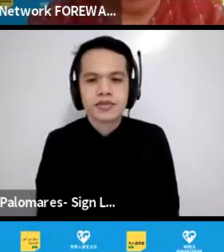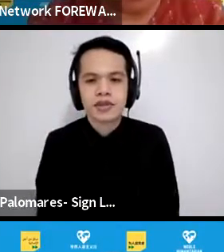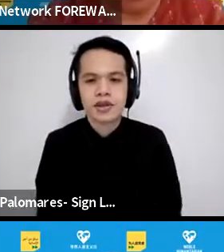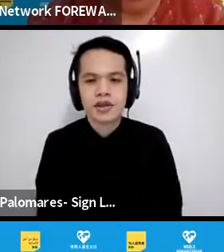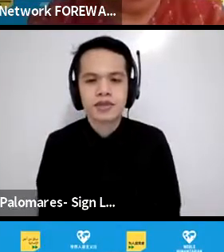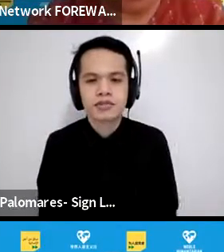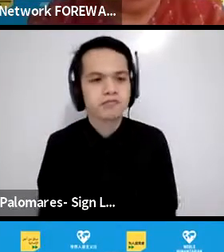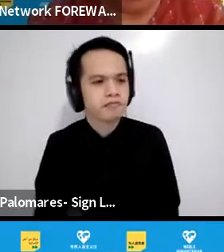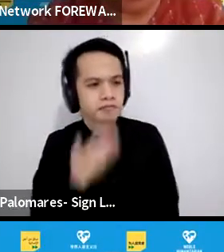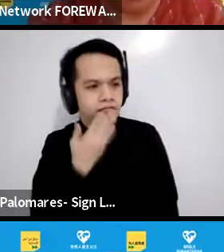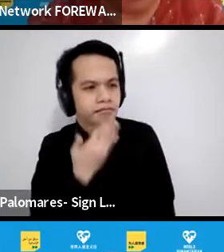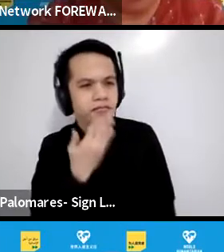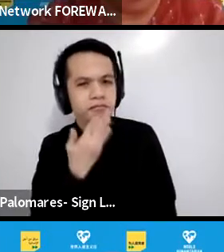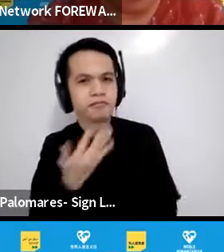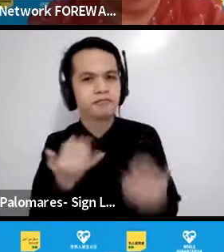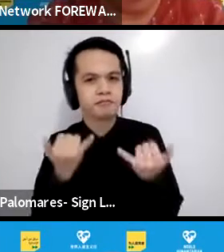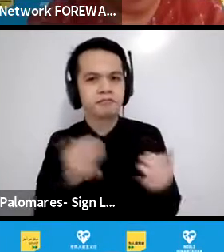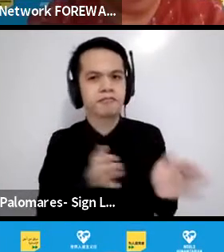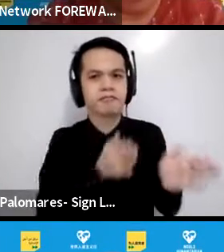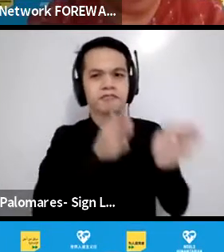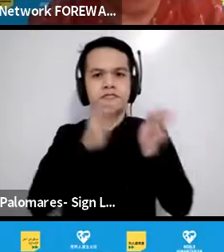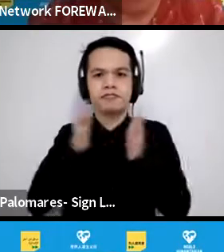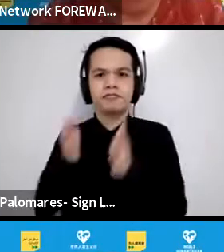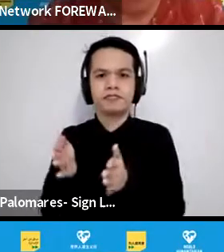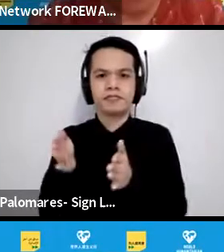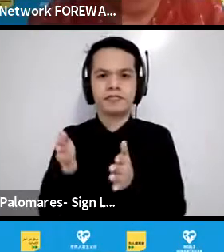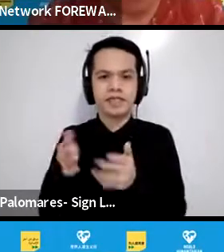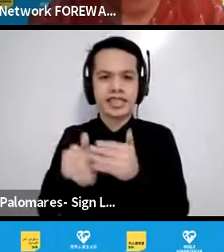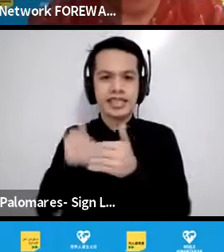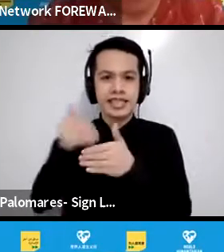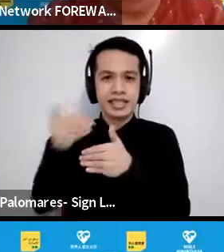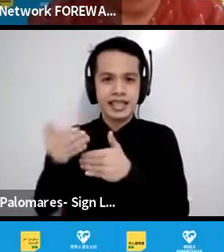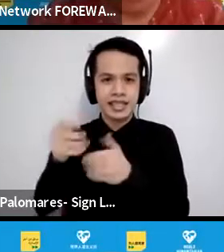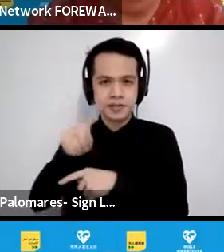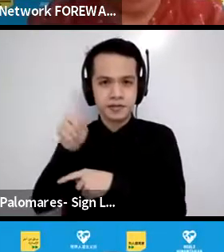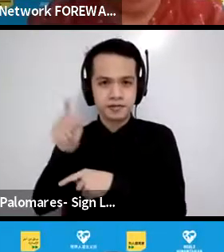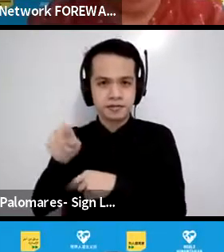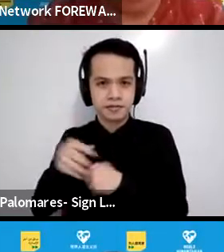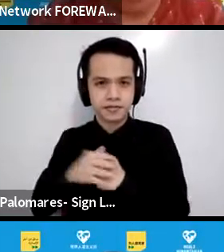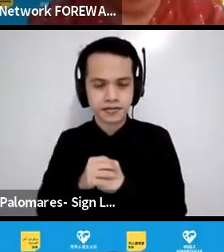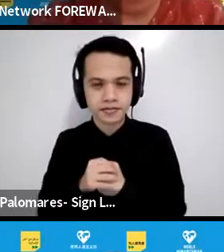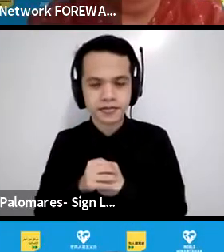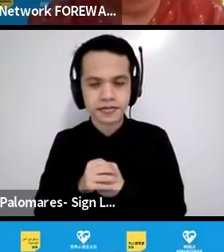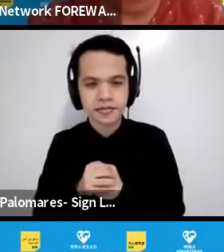you. I shall now go to our next question.